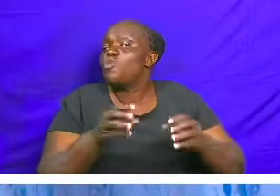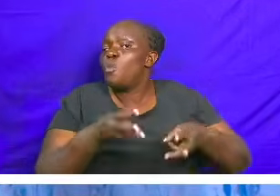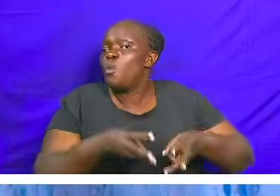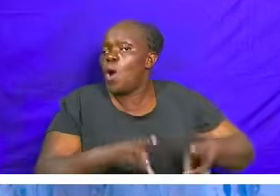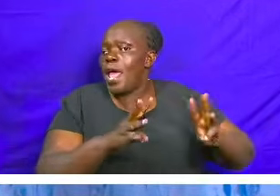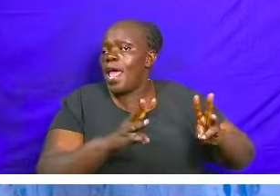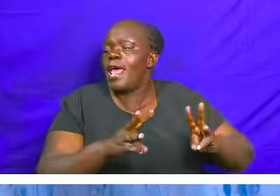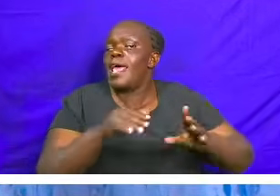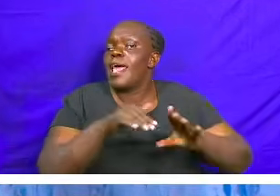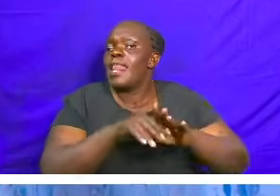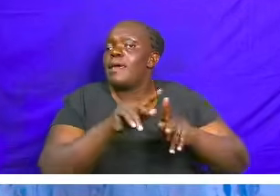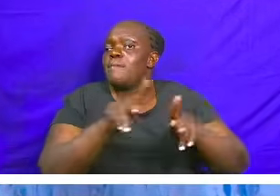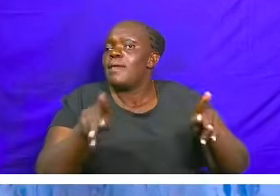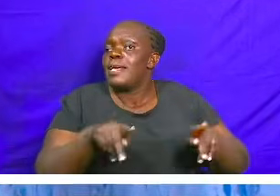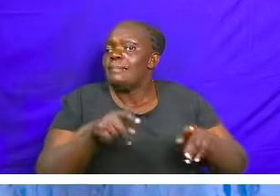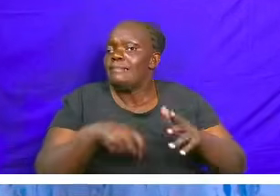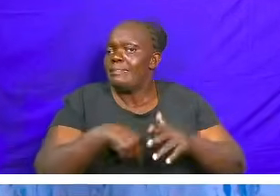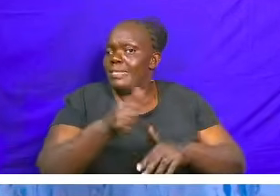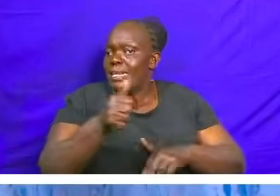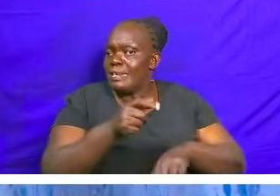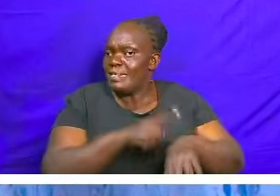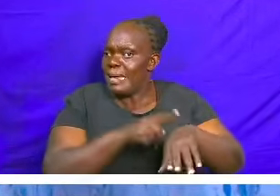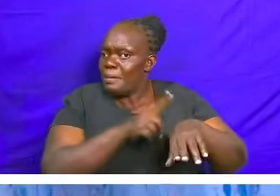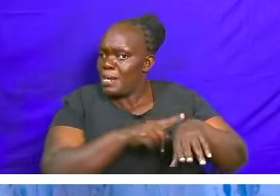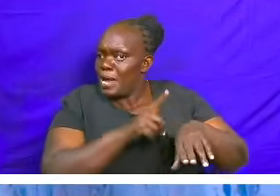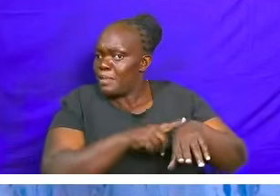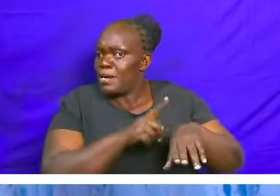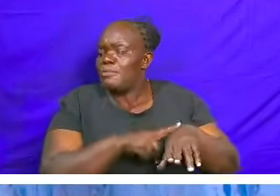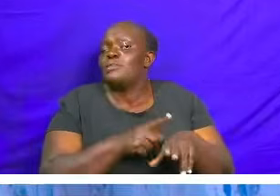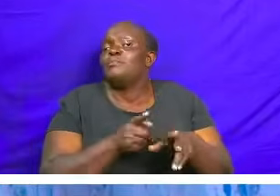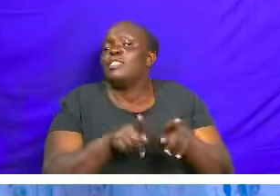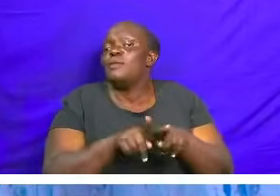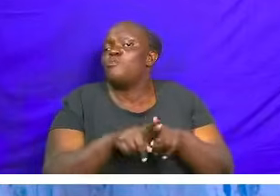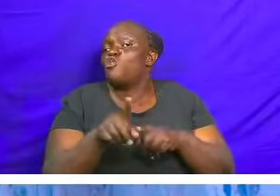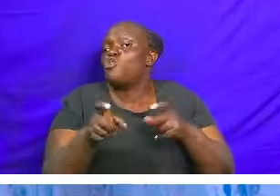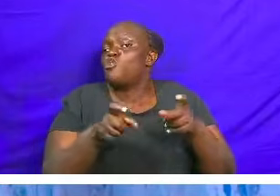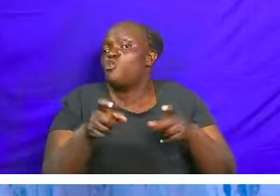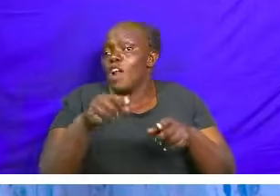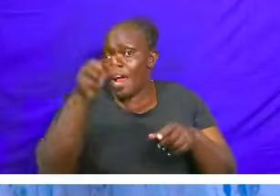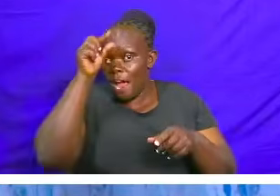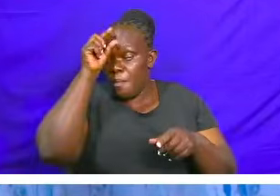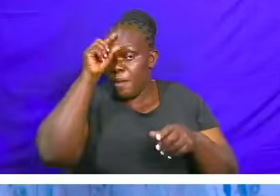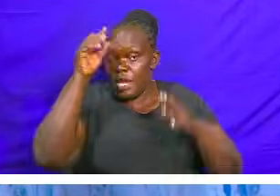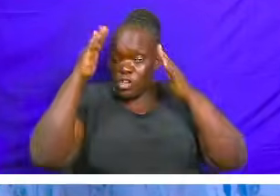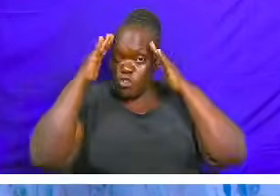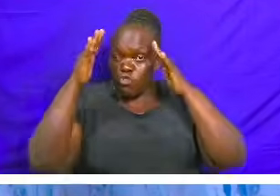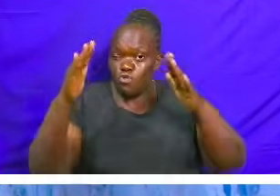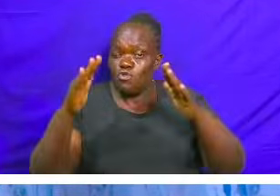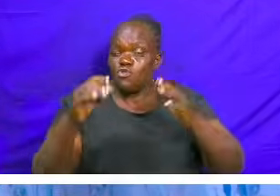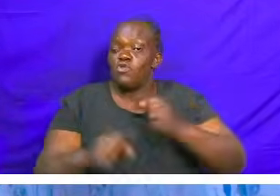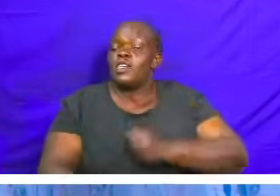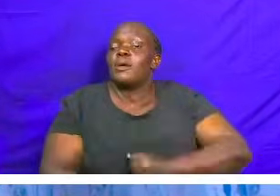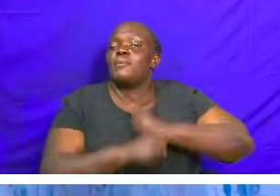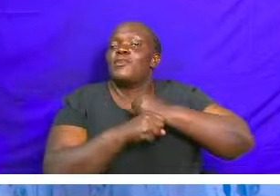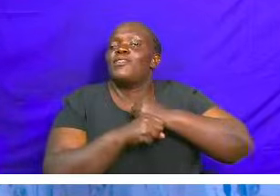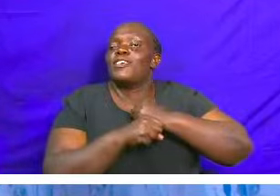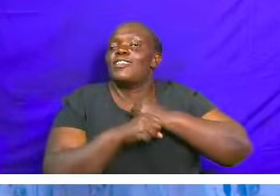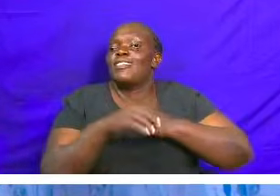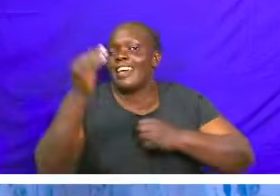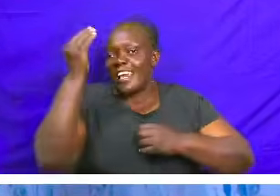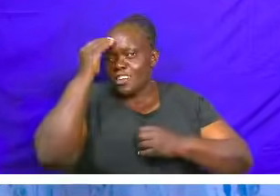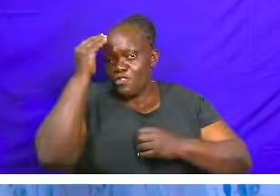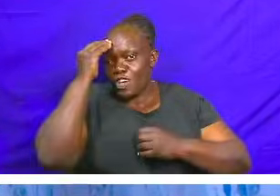ensure timely future payments, reinforcing the government's commitment to supporting